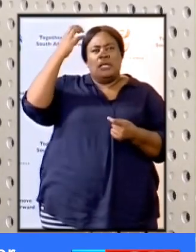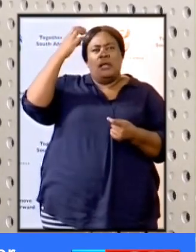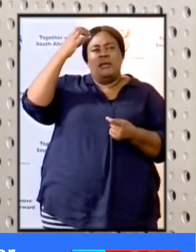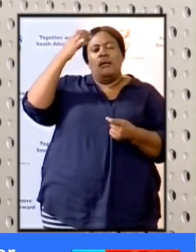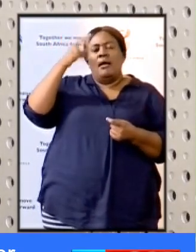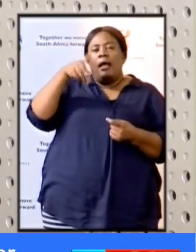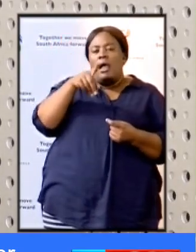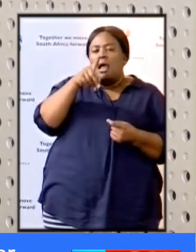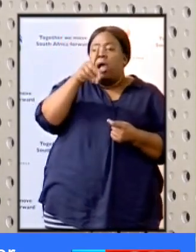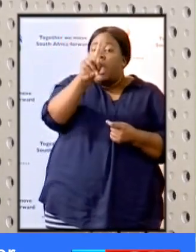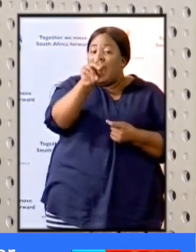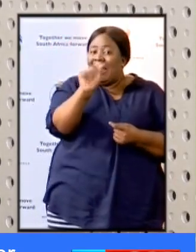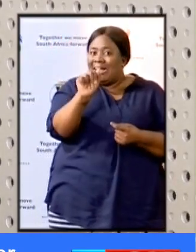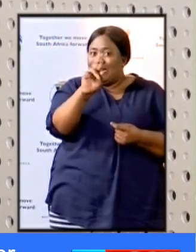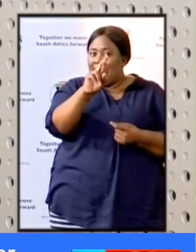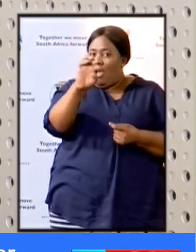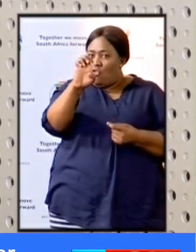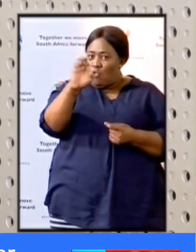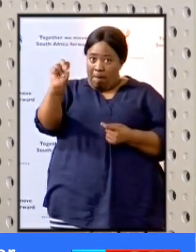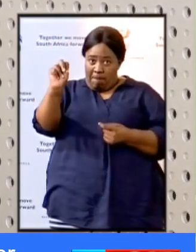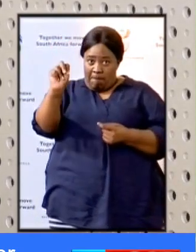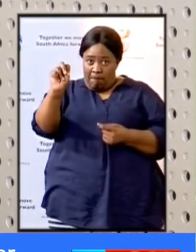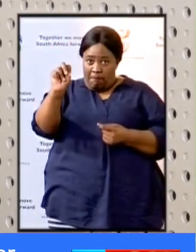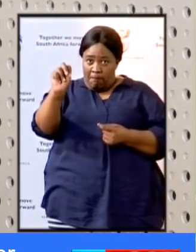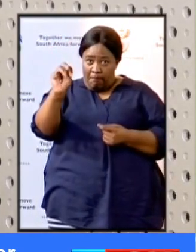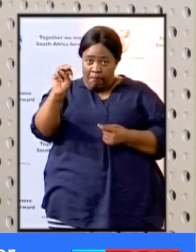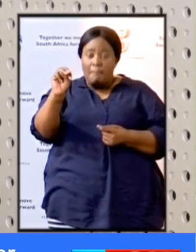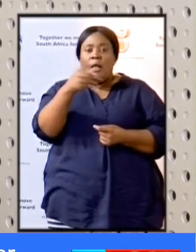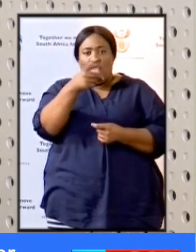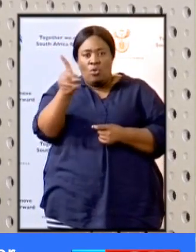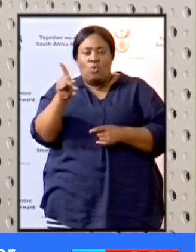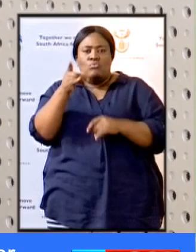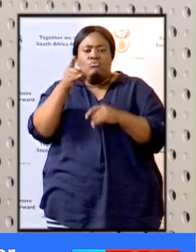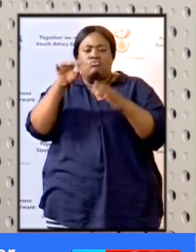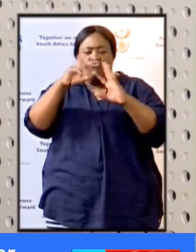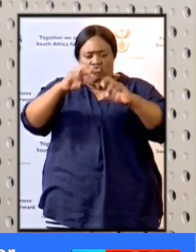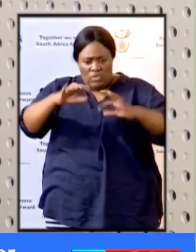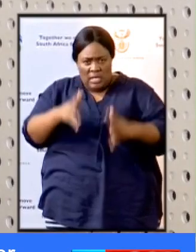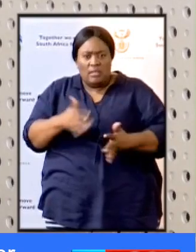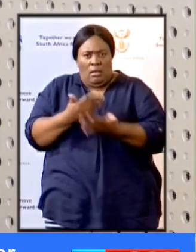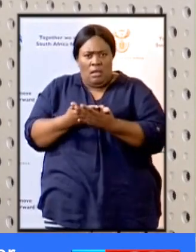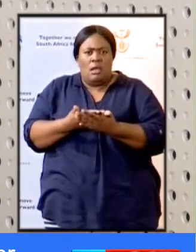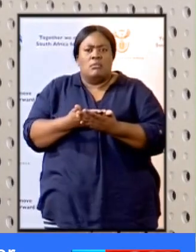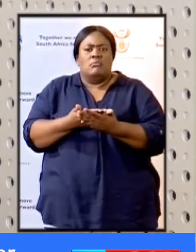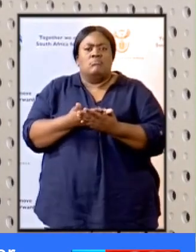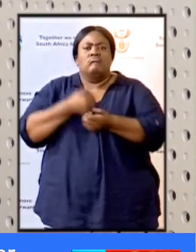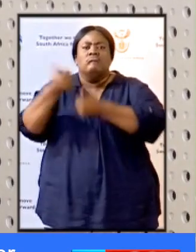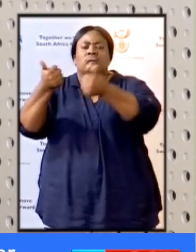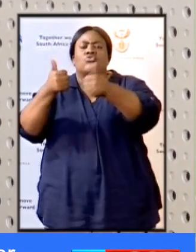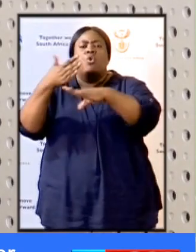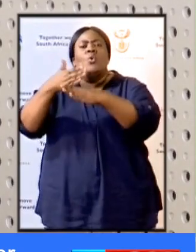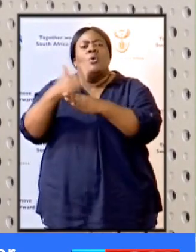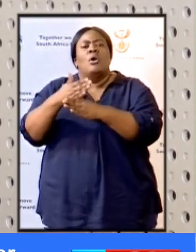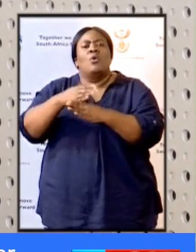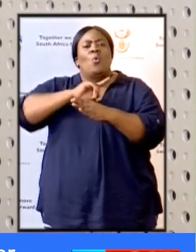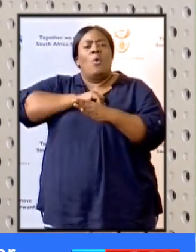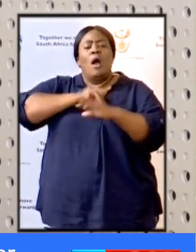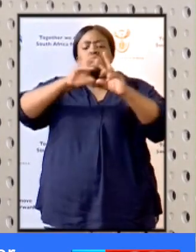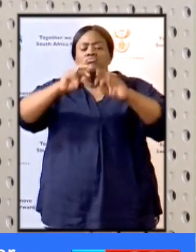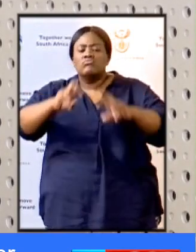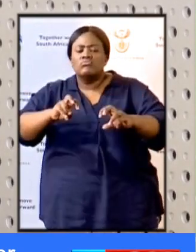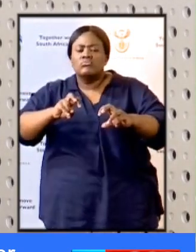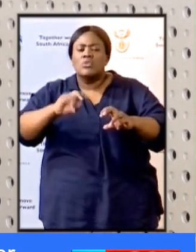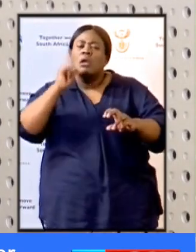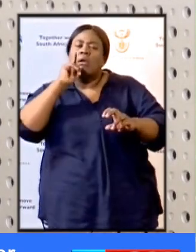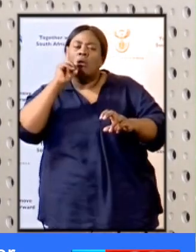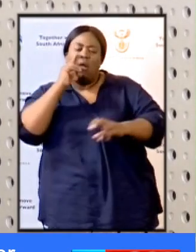that those researchers are able to go to work because they are researching, some of them are researching possible